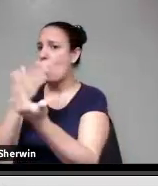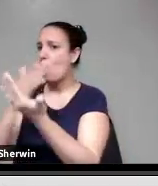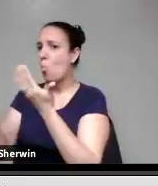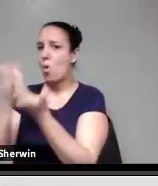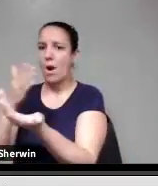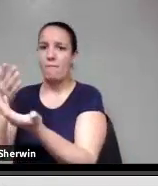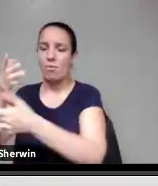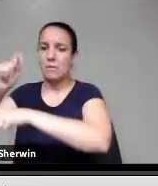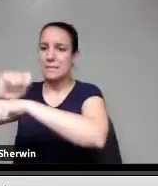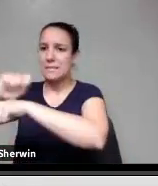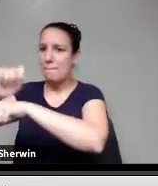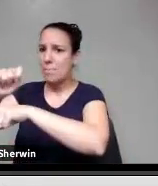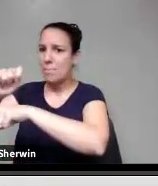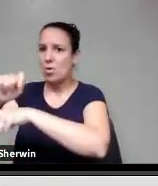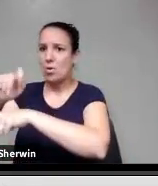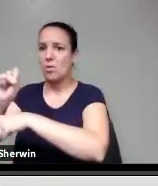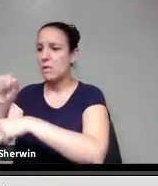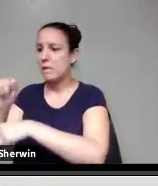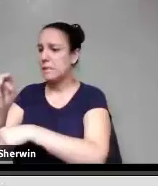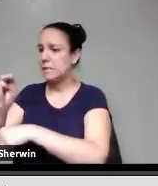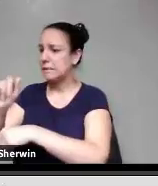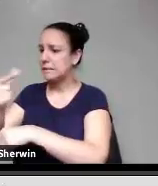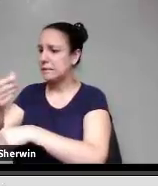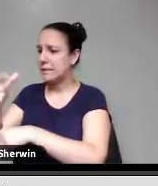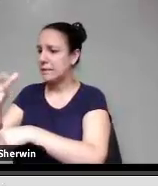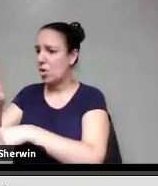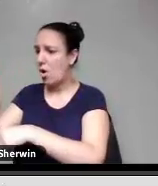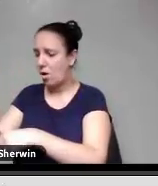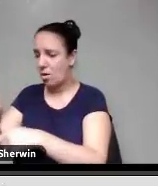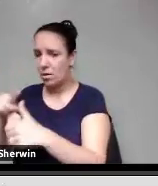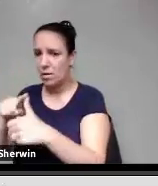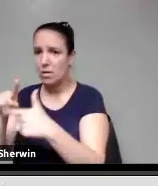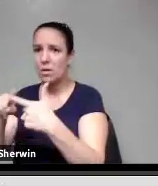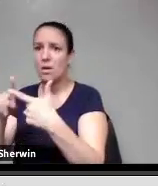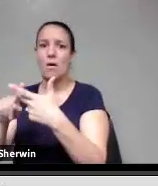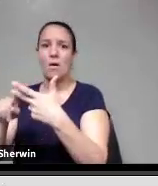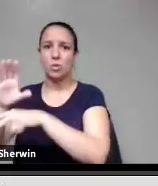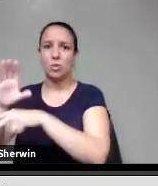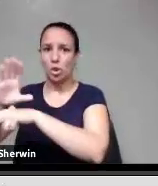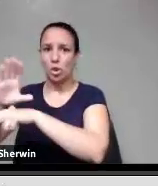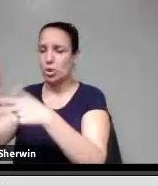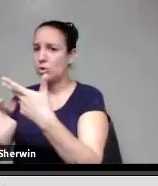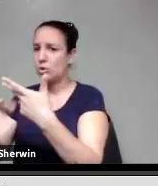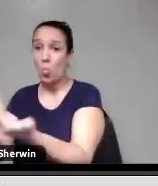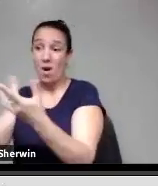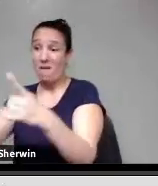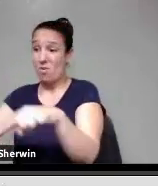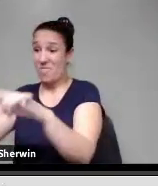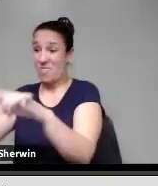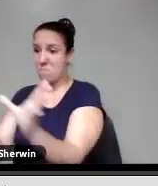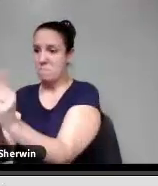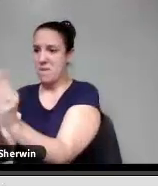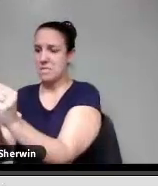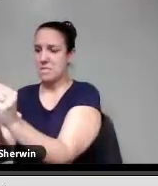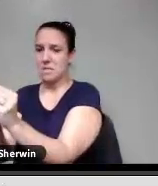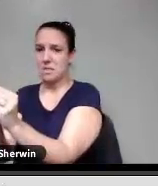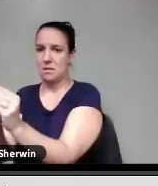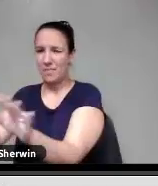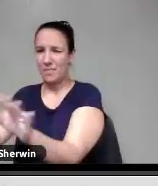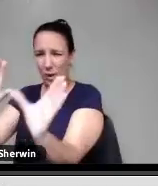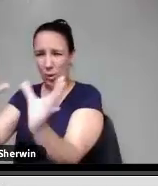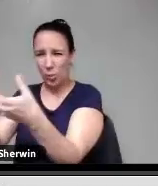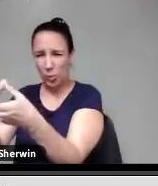whatever, then that might be the place that you would try to encourage people to hang flyers or talk about this focus group that you're going to